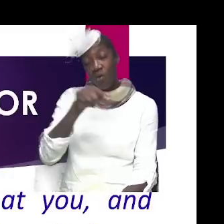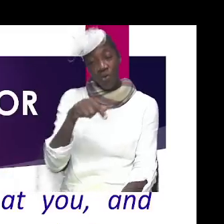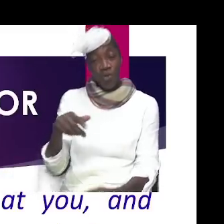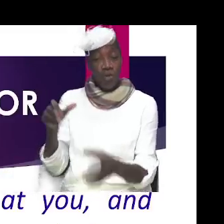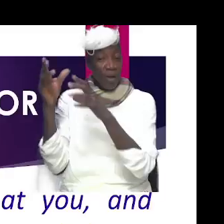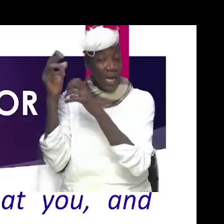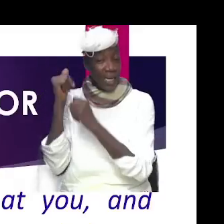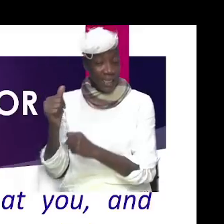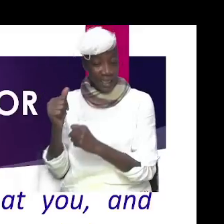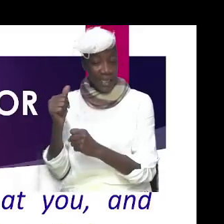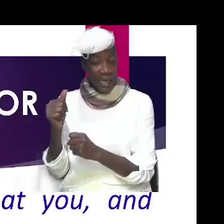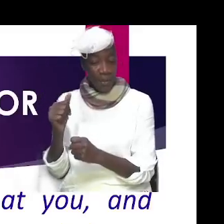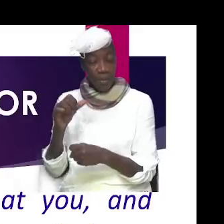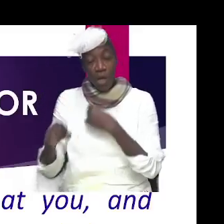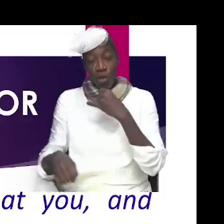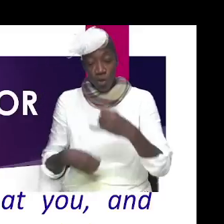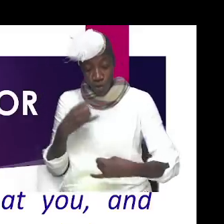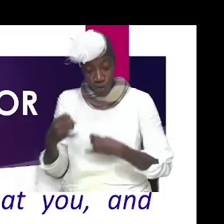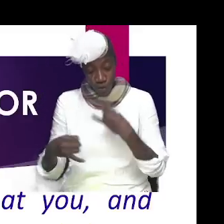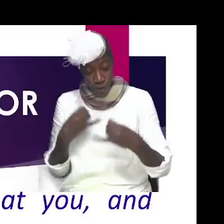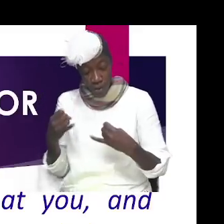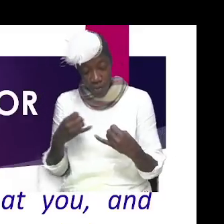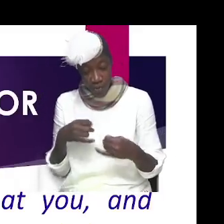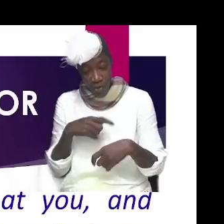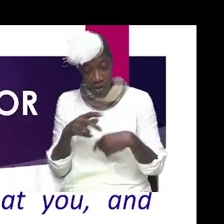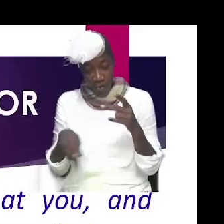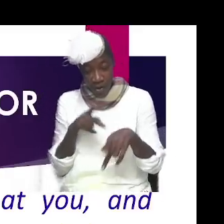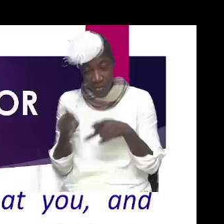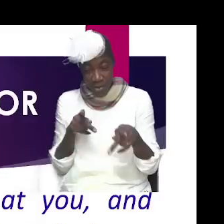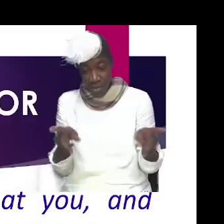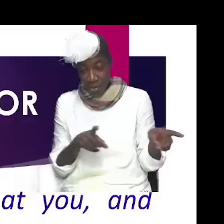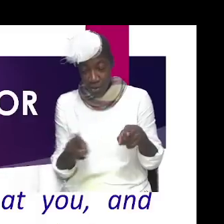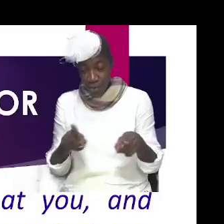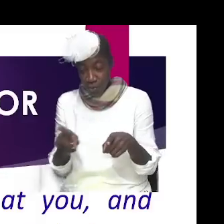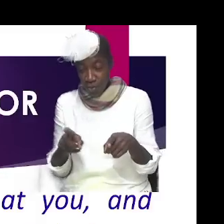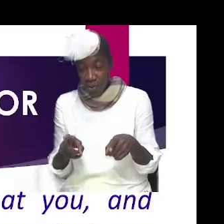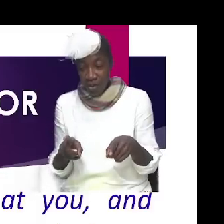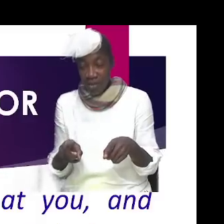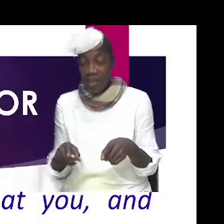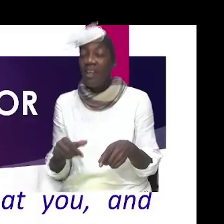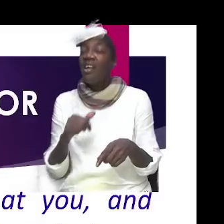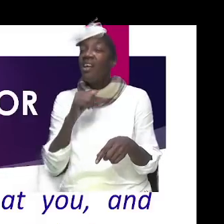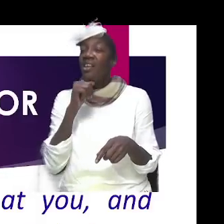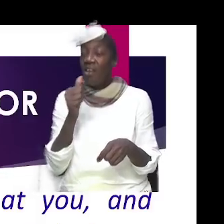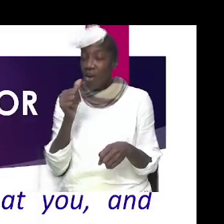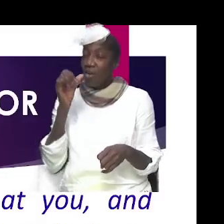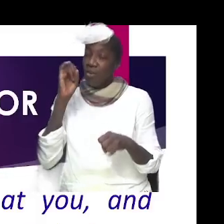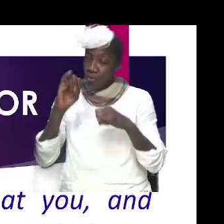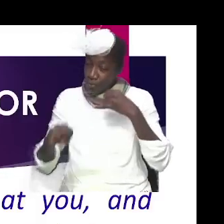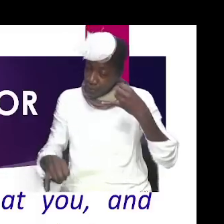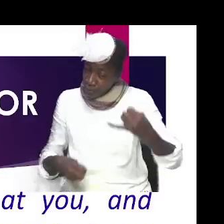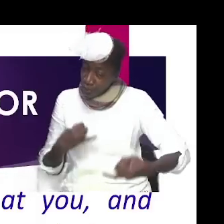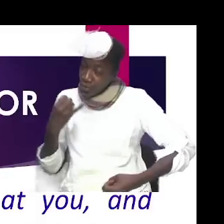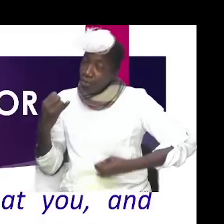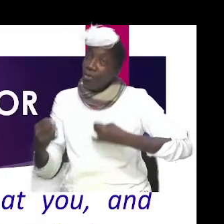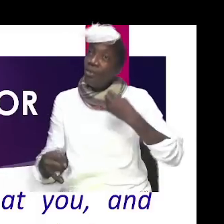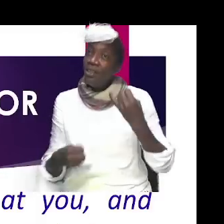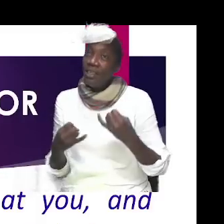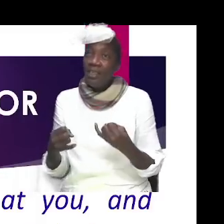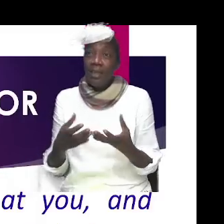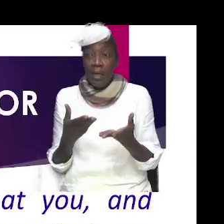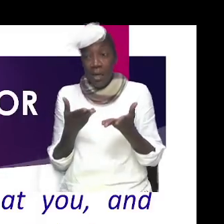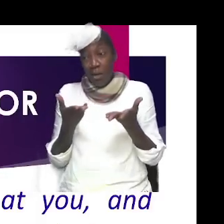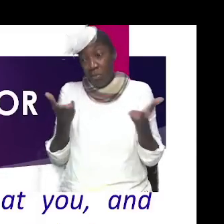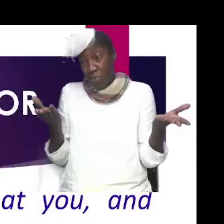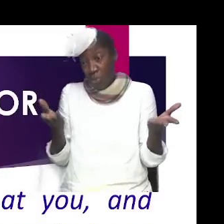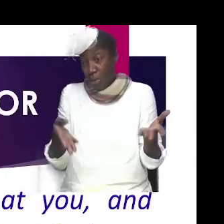accept joyfully when people do us injustice. But God going to reward